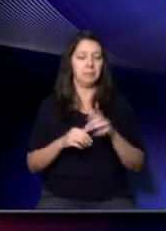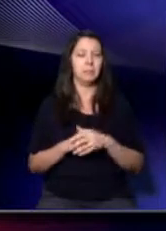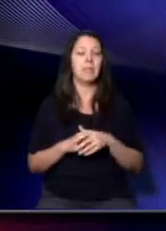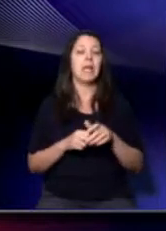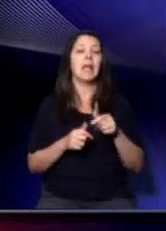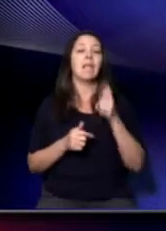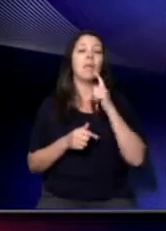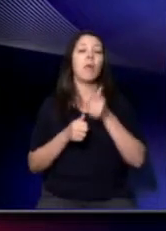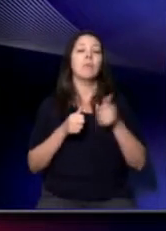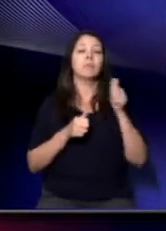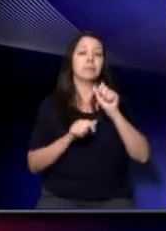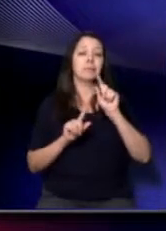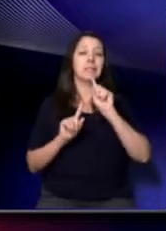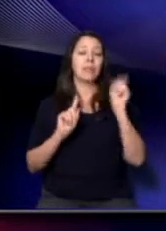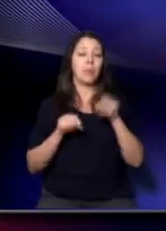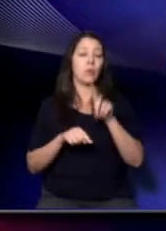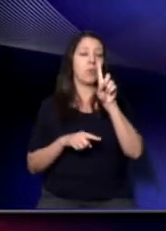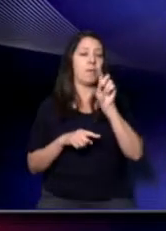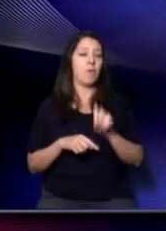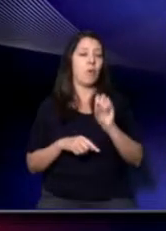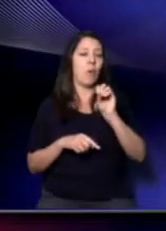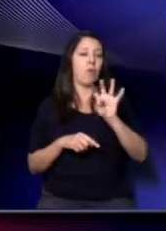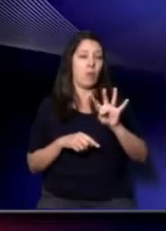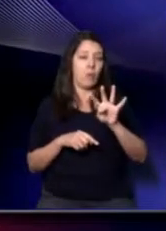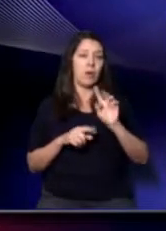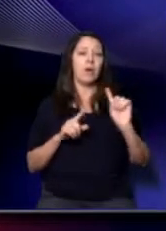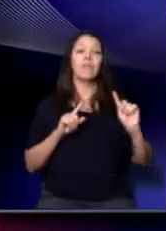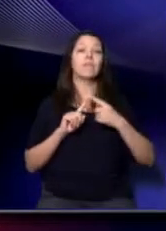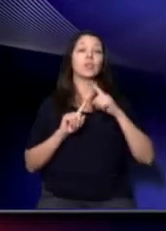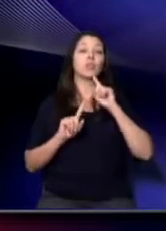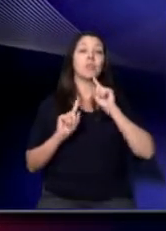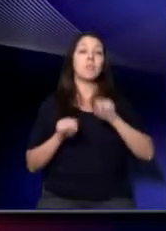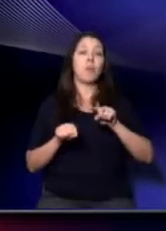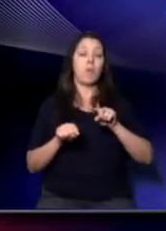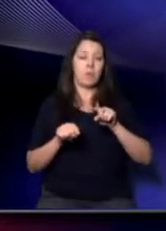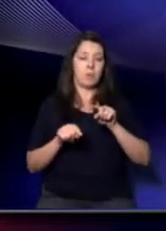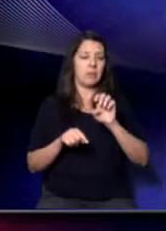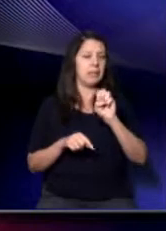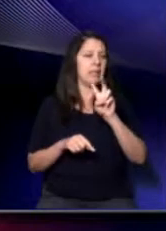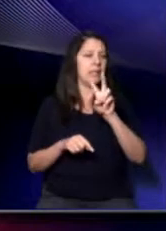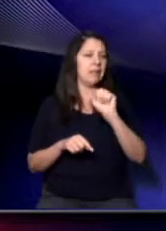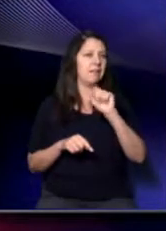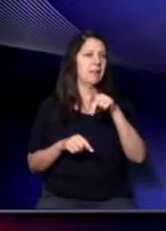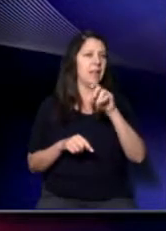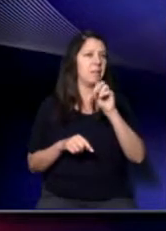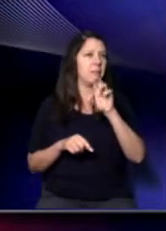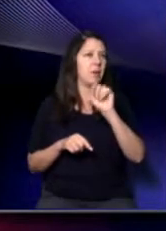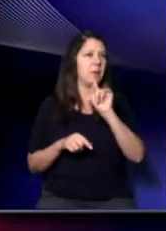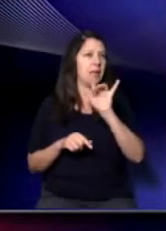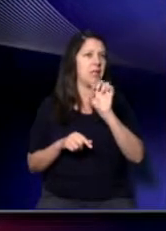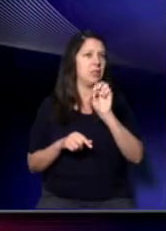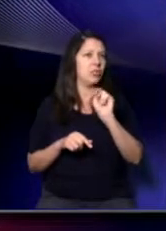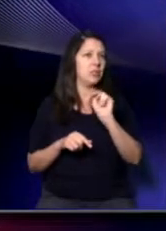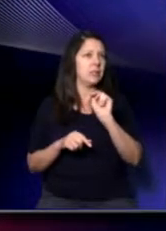executive reports, 1.04. First, report business operations.